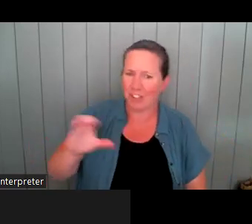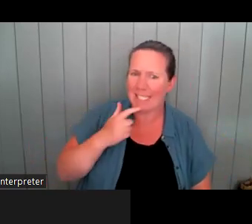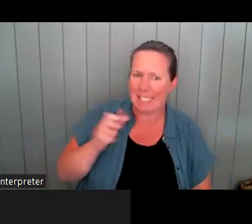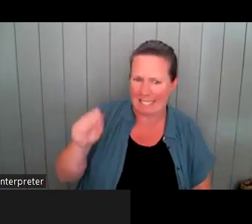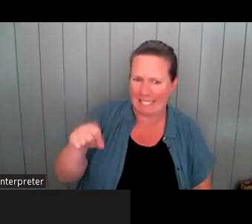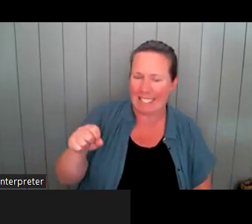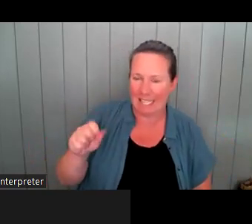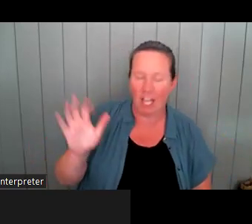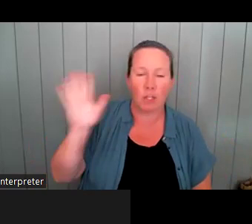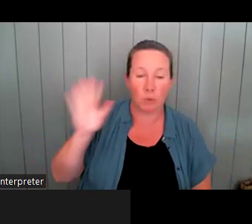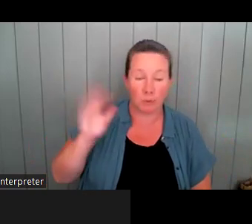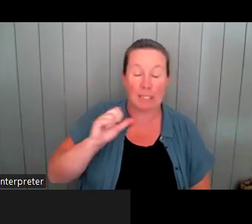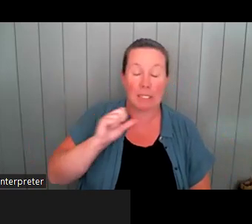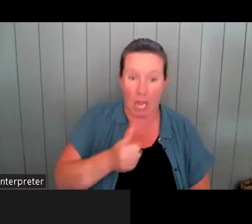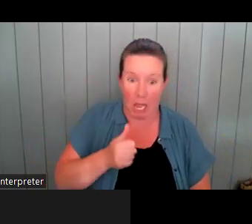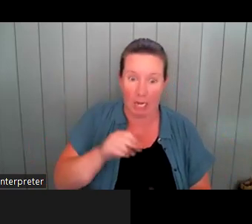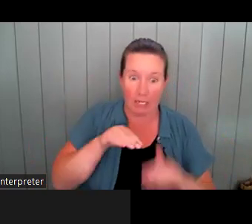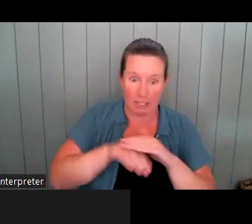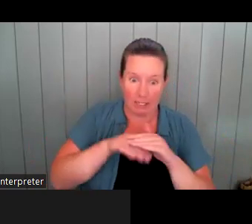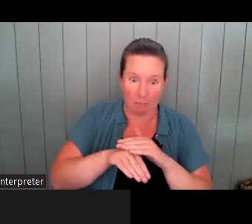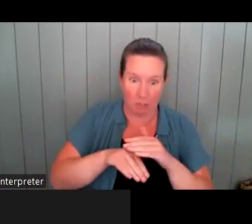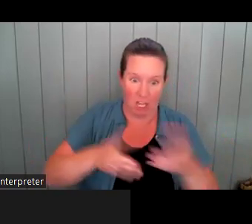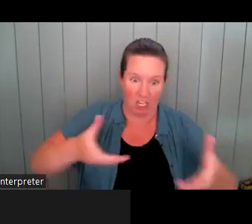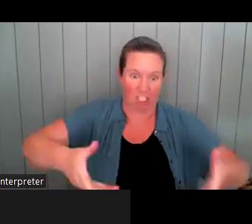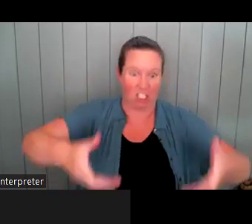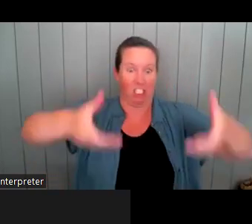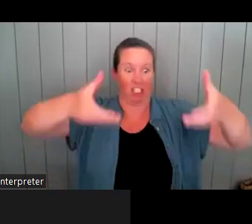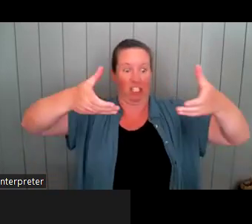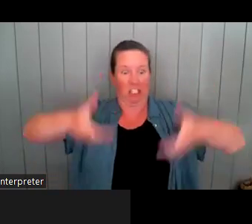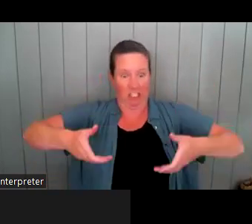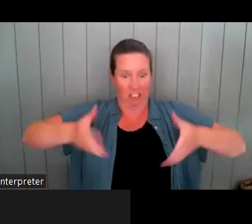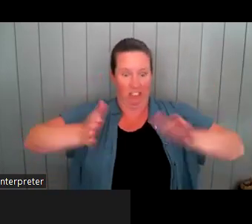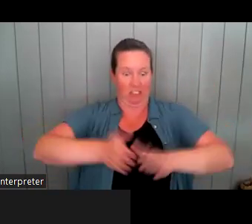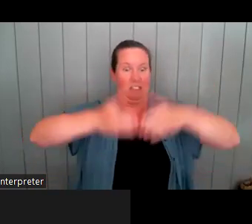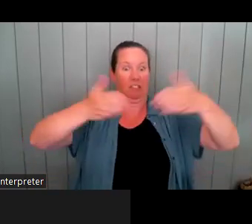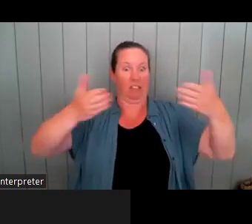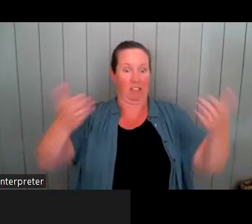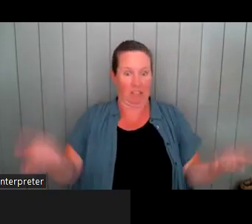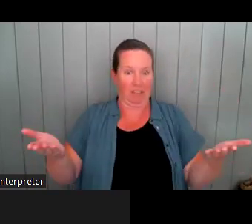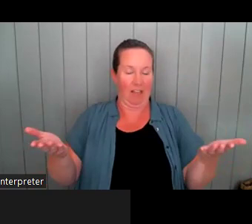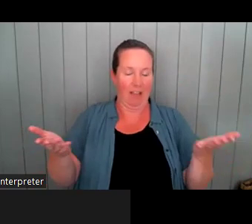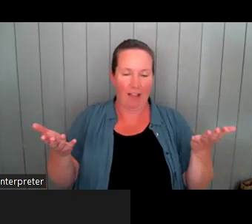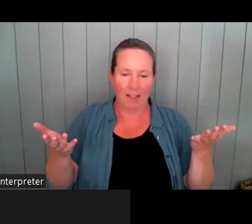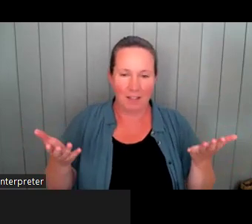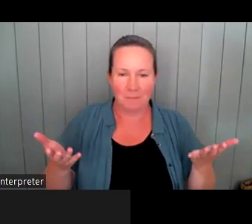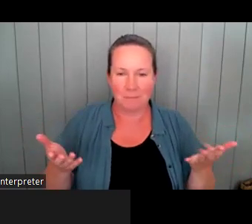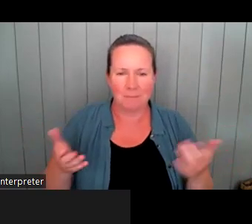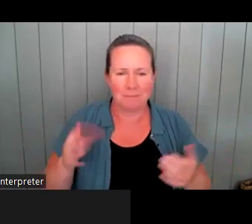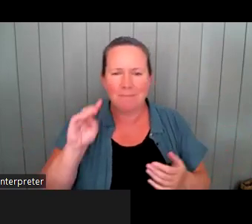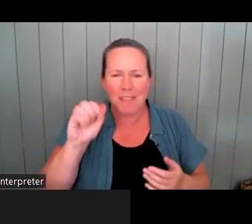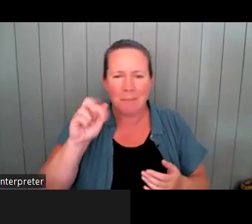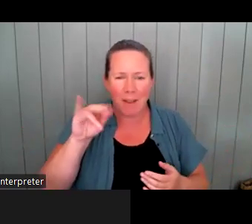so inaccessible. Yes, very much so. Even for someone with vision, you just